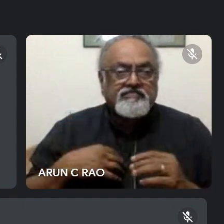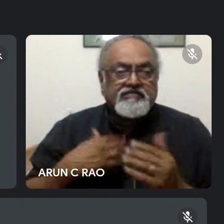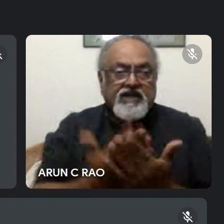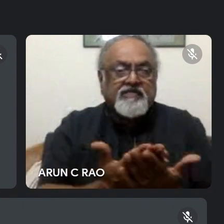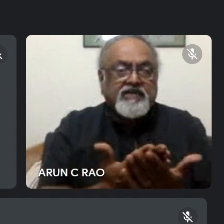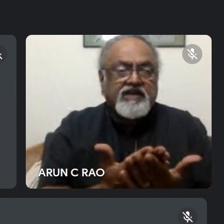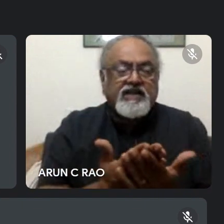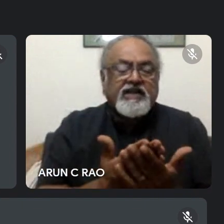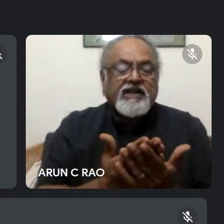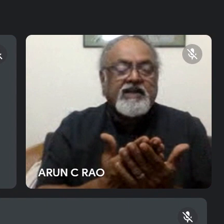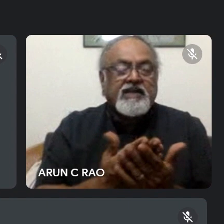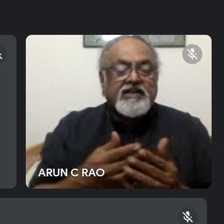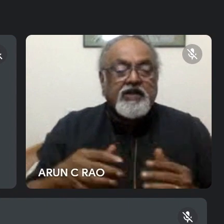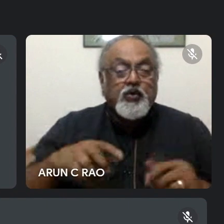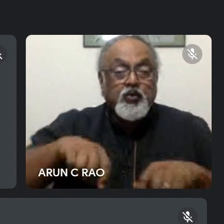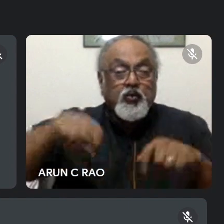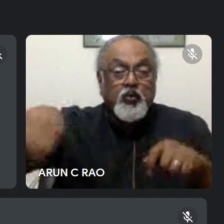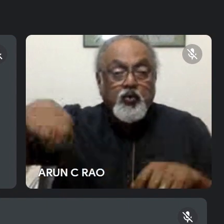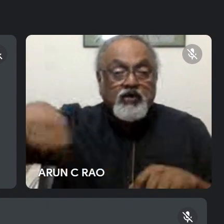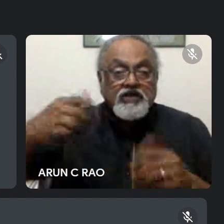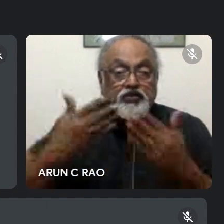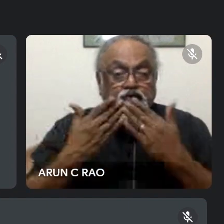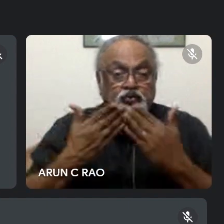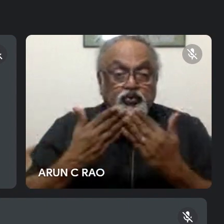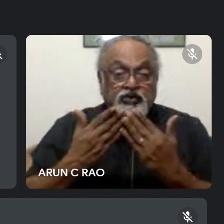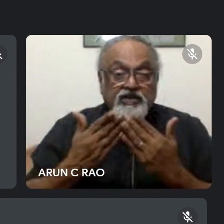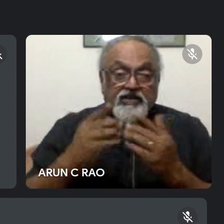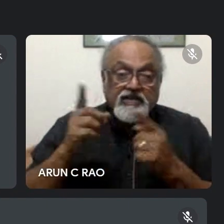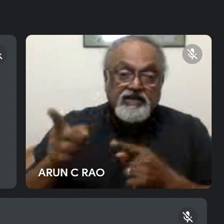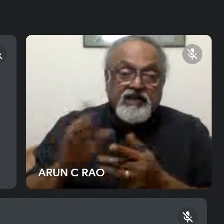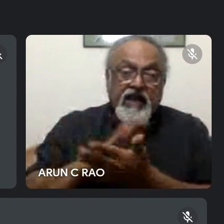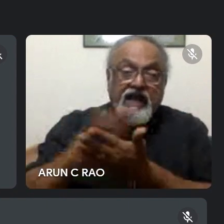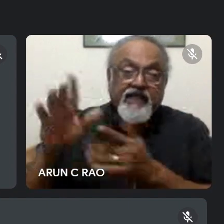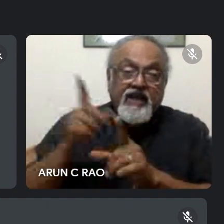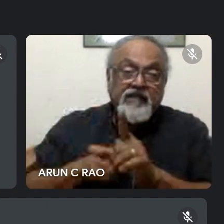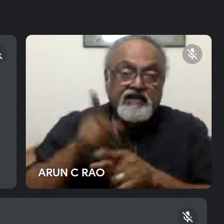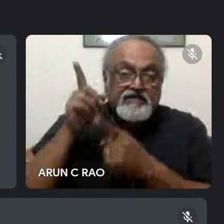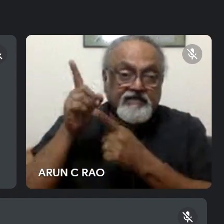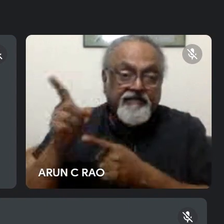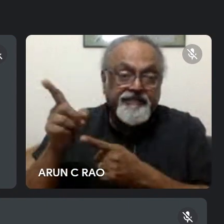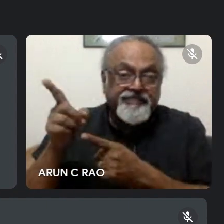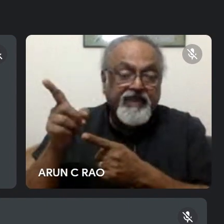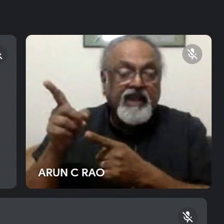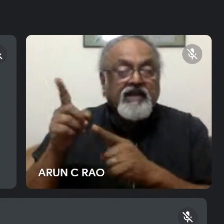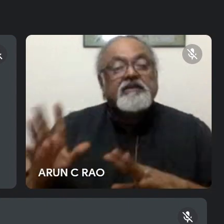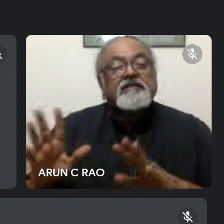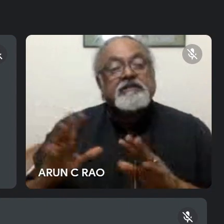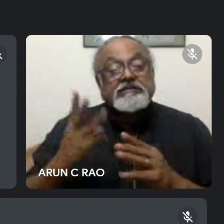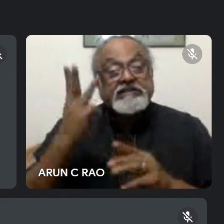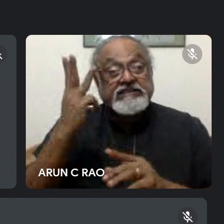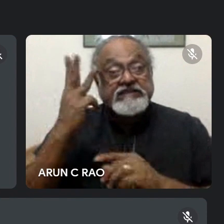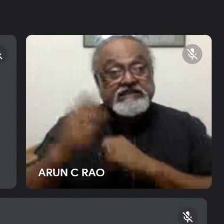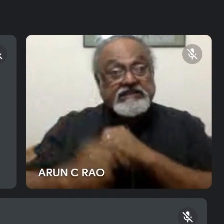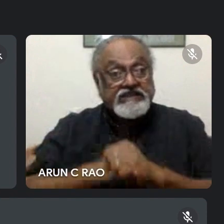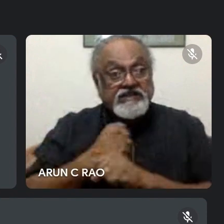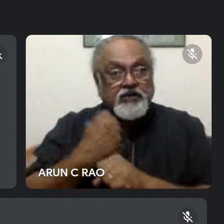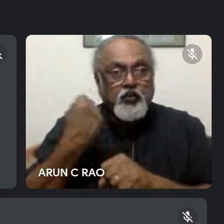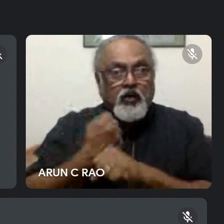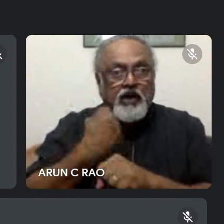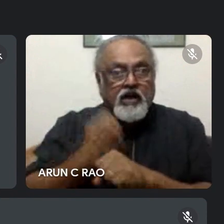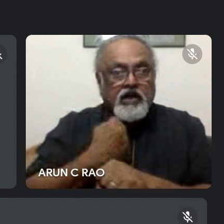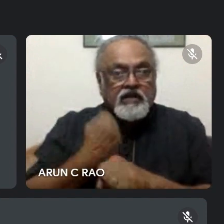in Hyderabad. And I did 3 years of culinary arts. And I think that's when I realized that a lot of the theories that I'd